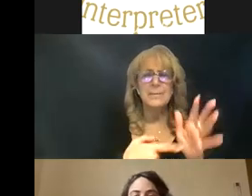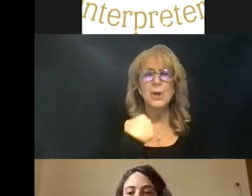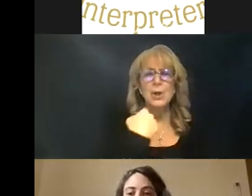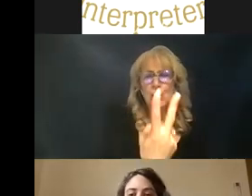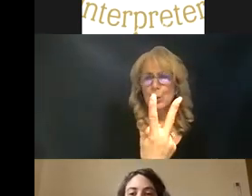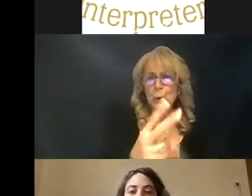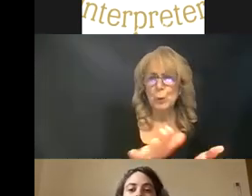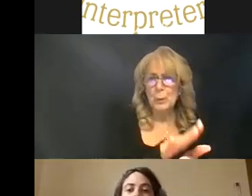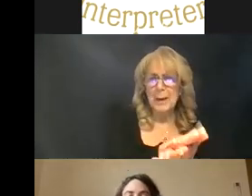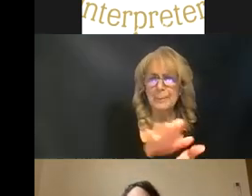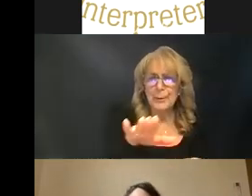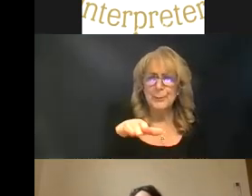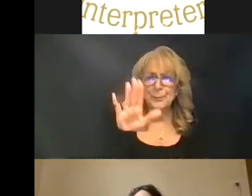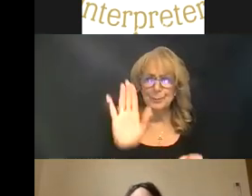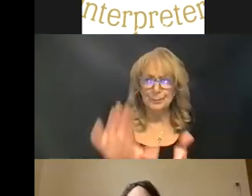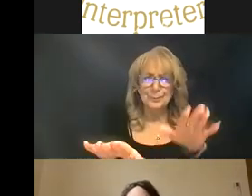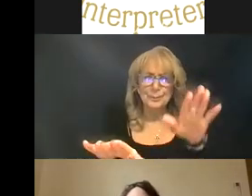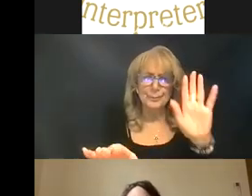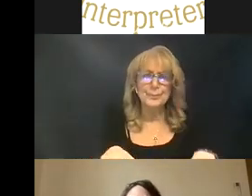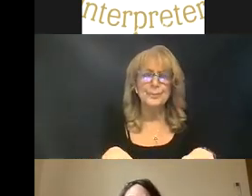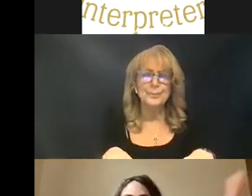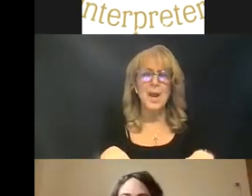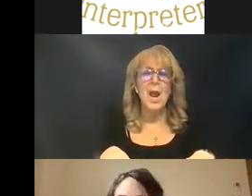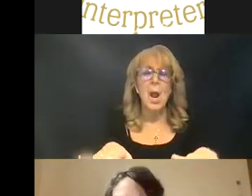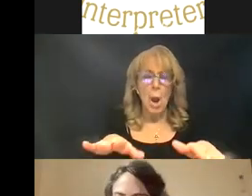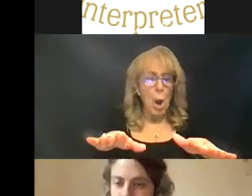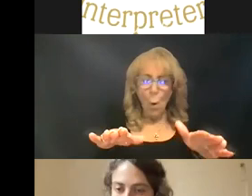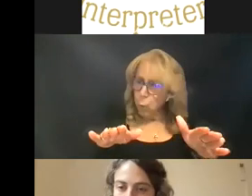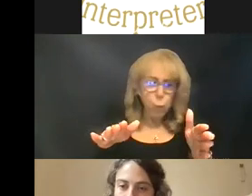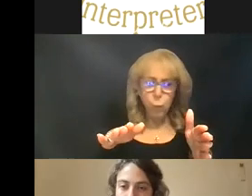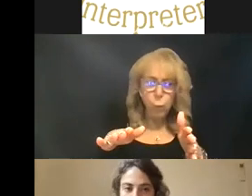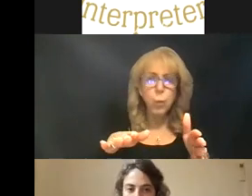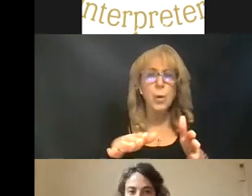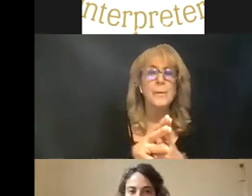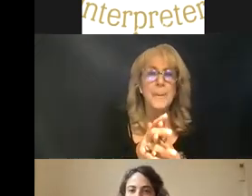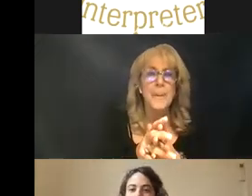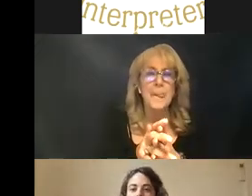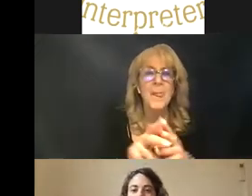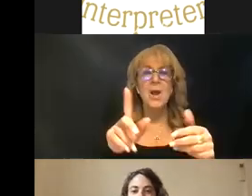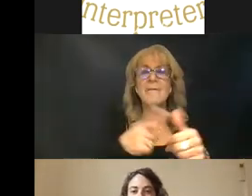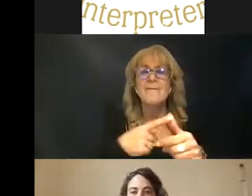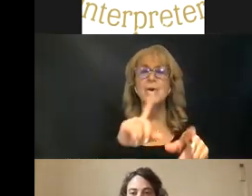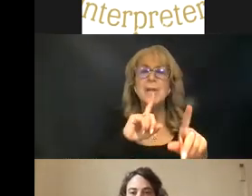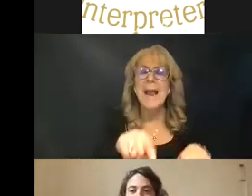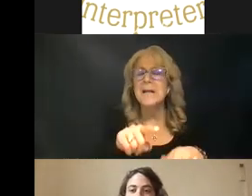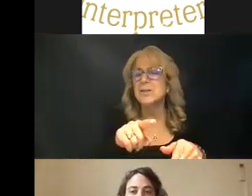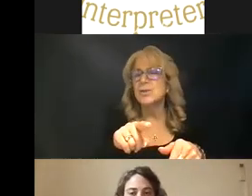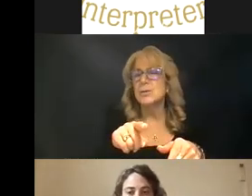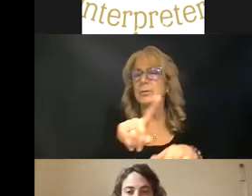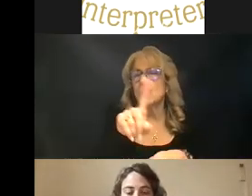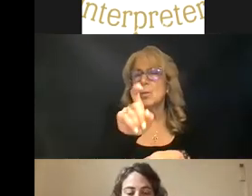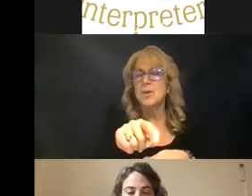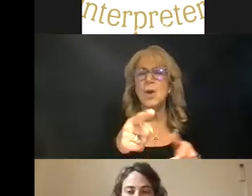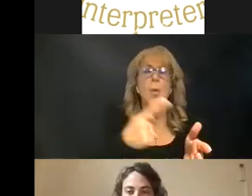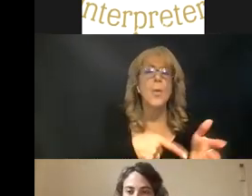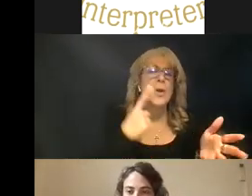paper, and we're going to blow in between them. But first, let's answer a small poll. What do you think will happen? When I